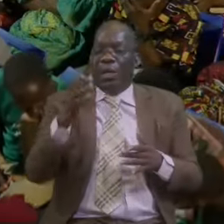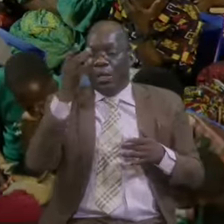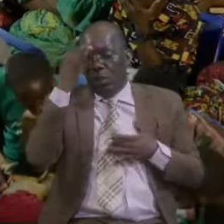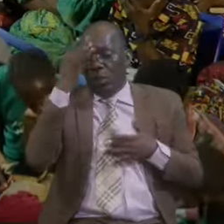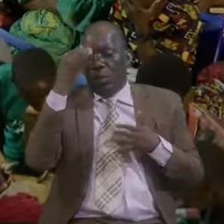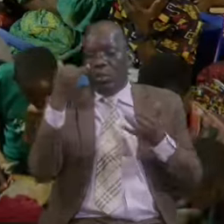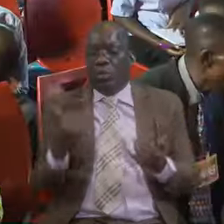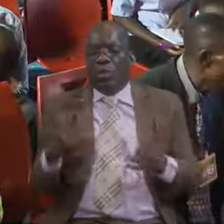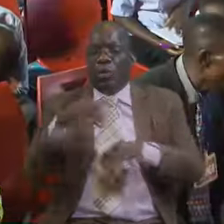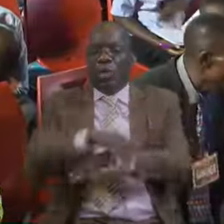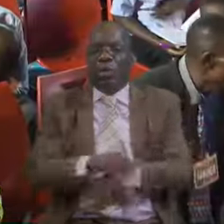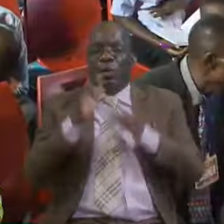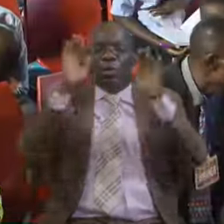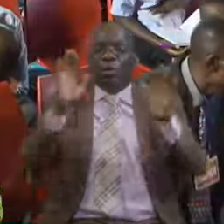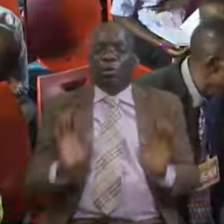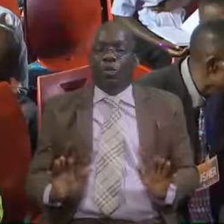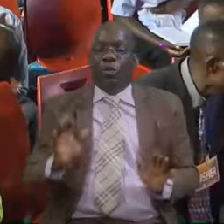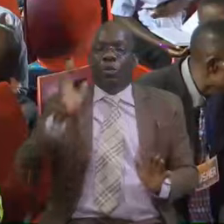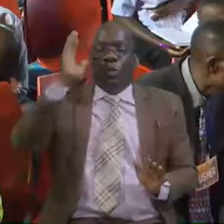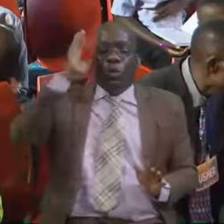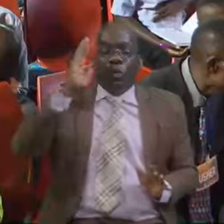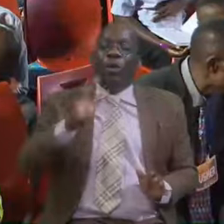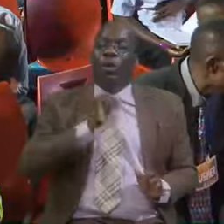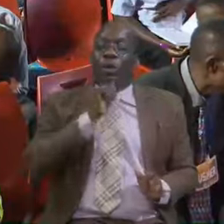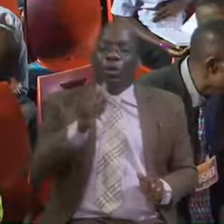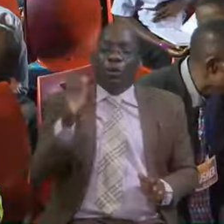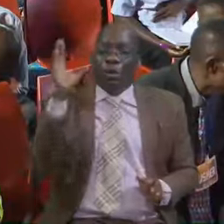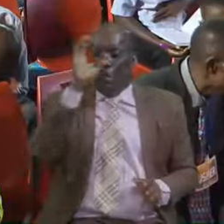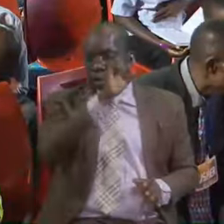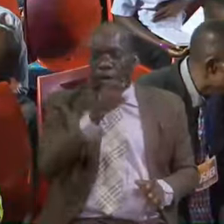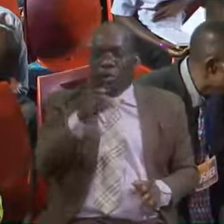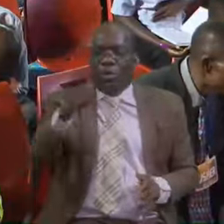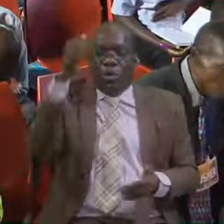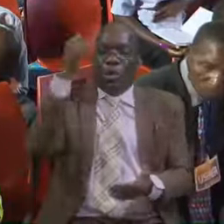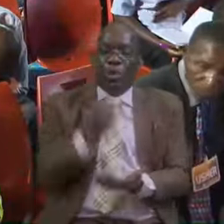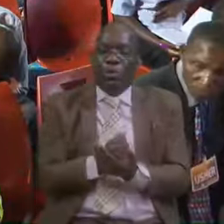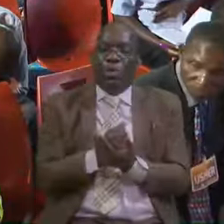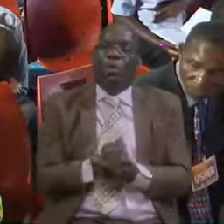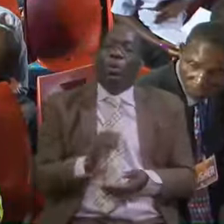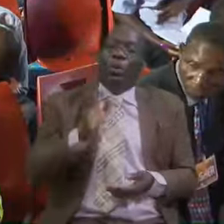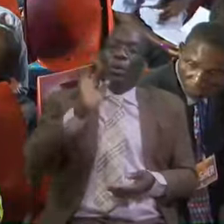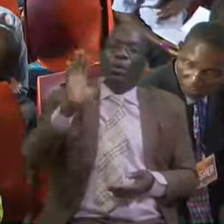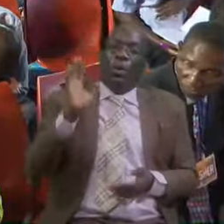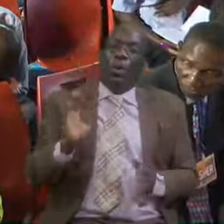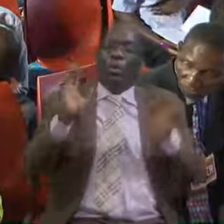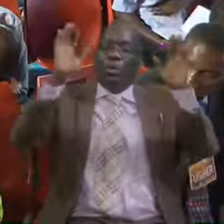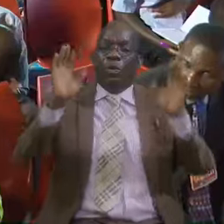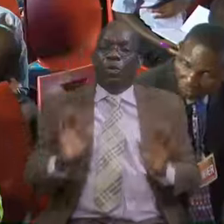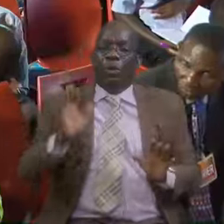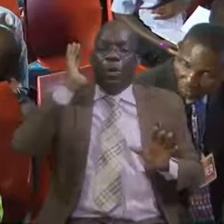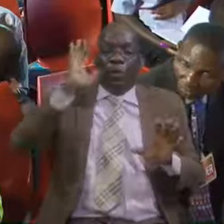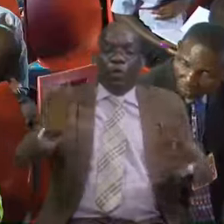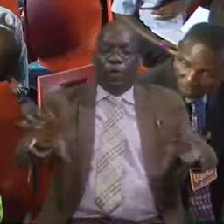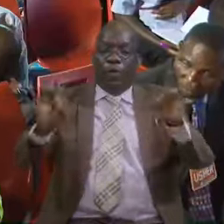Miracle will not miss you. Your miracle will be there, will locate you where you